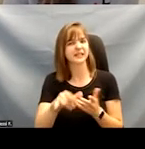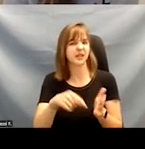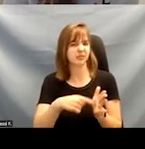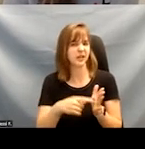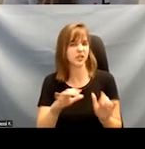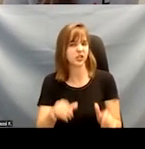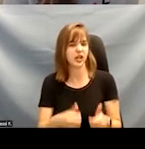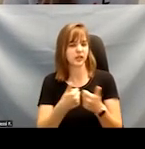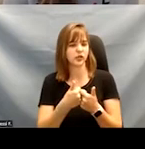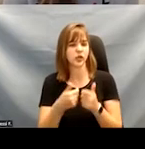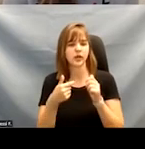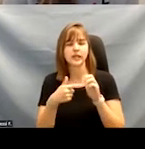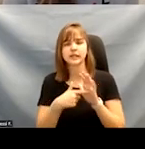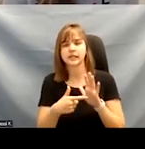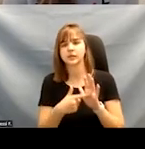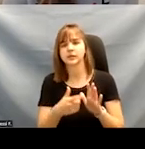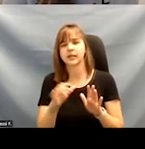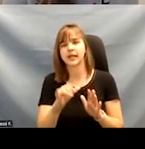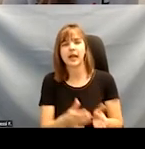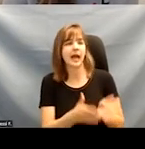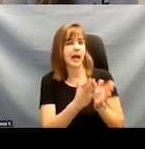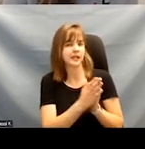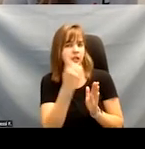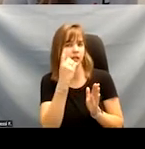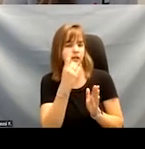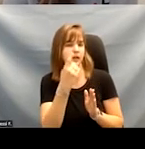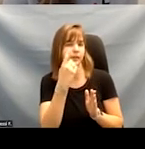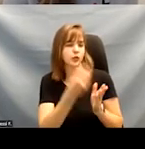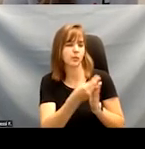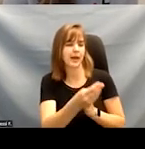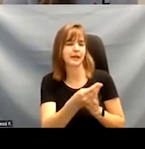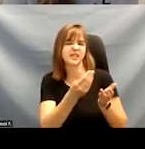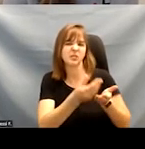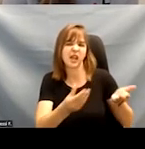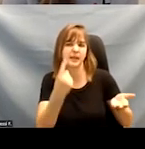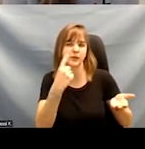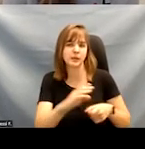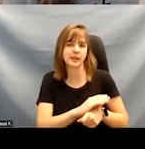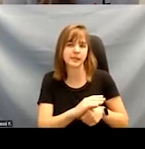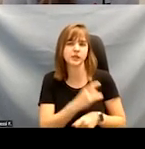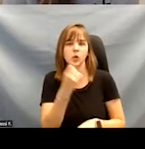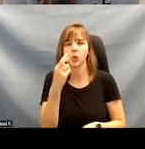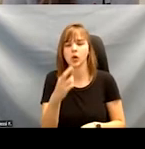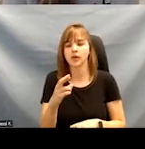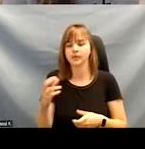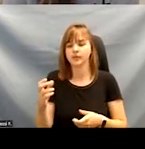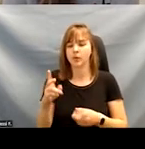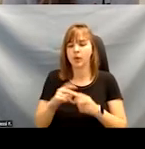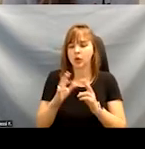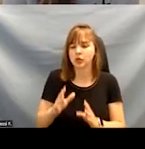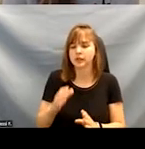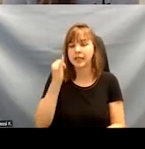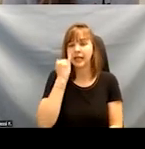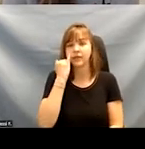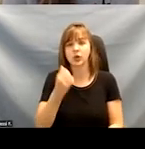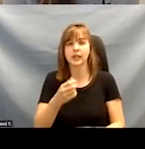but with our suppliers and partners. And, you know, I've had people, when we're negotiating a lease, we've had people tell